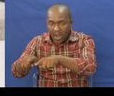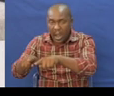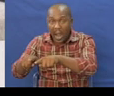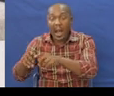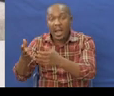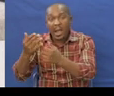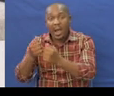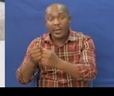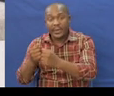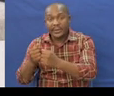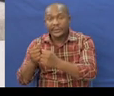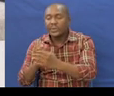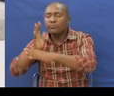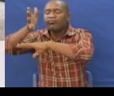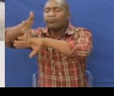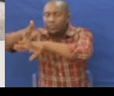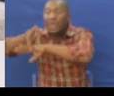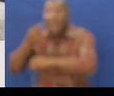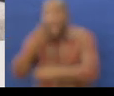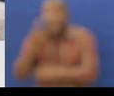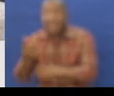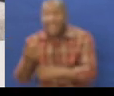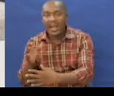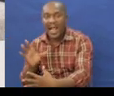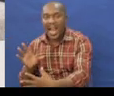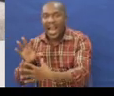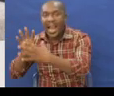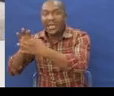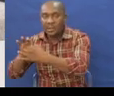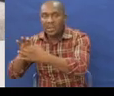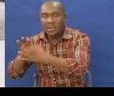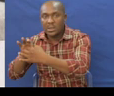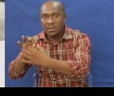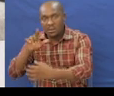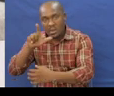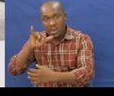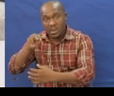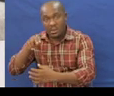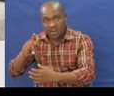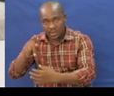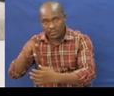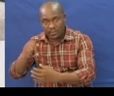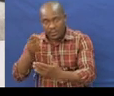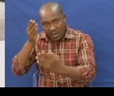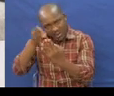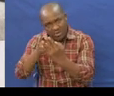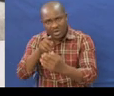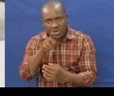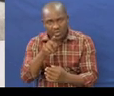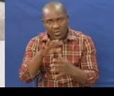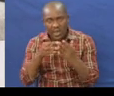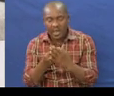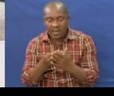environment found in that area. So you'll get the link between you and the environment in which or